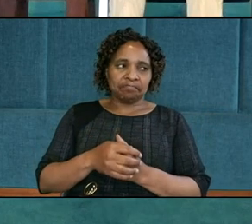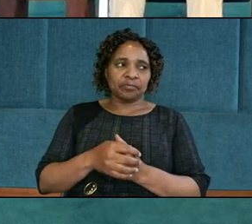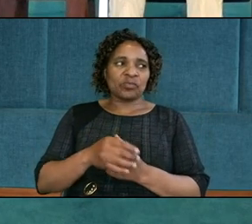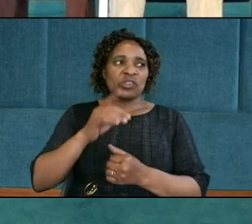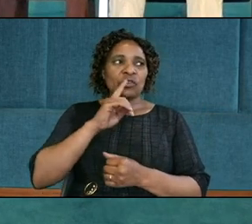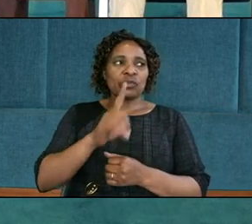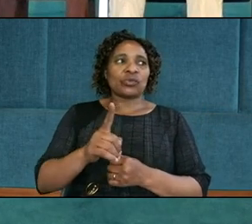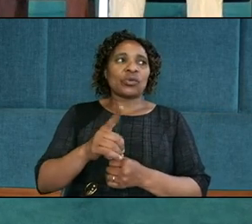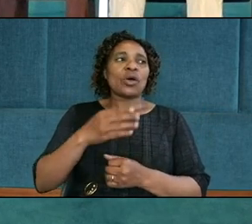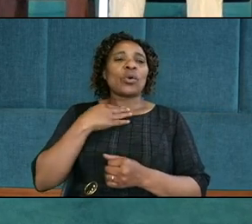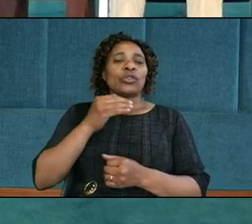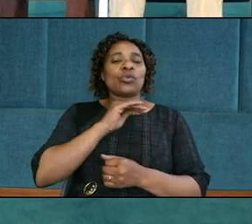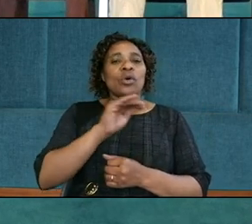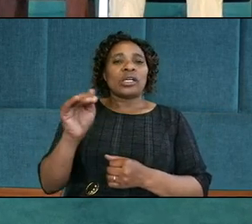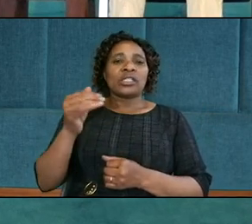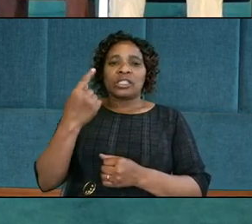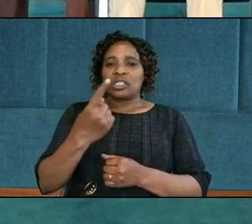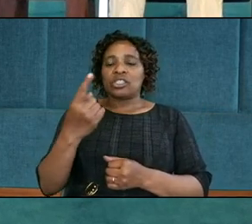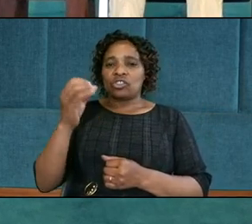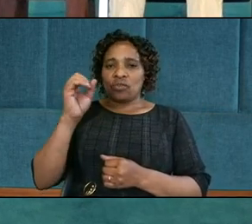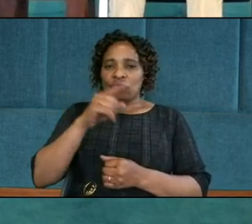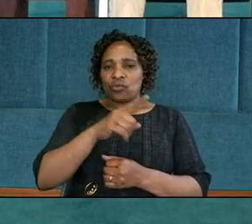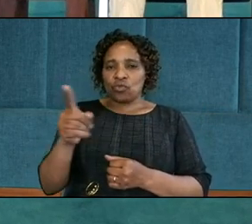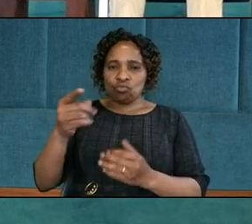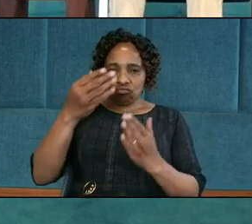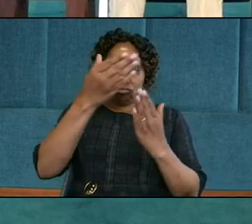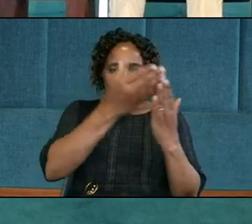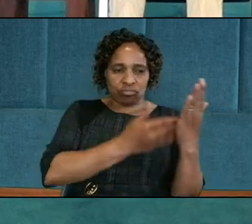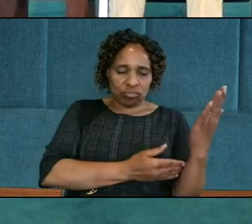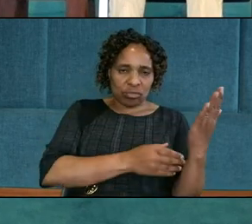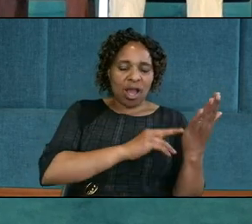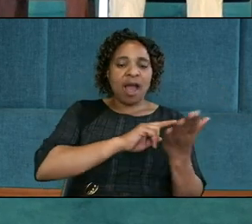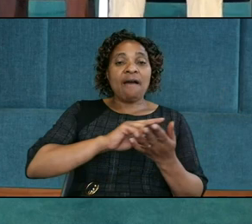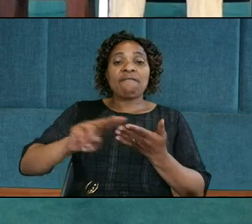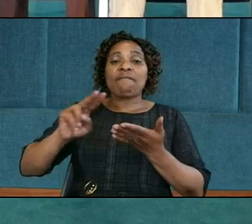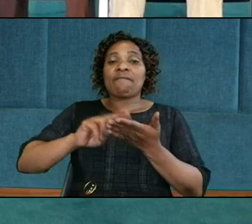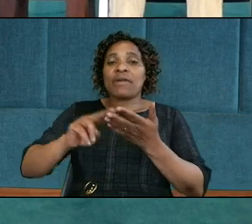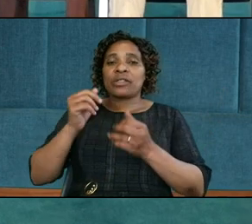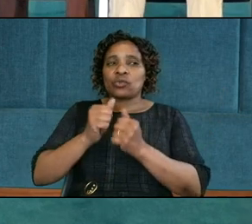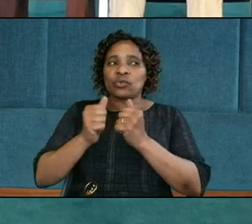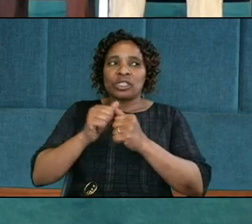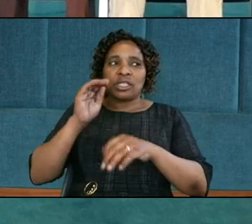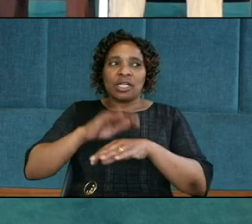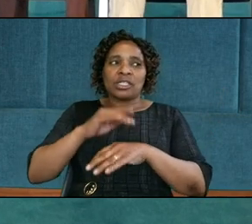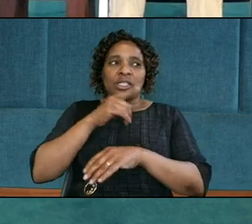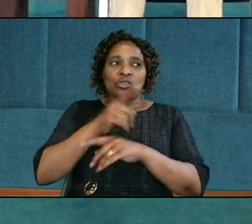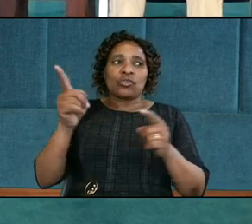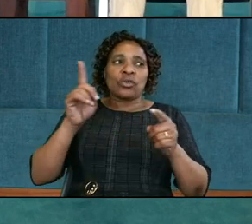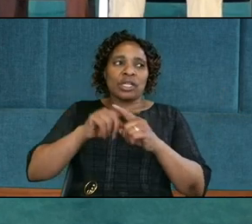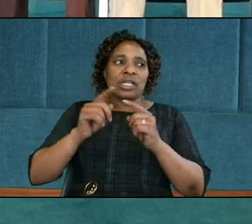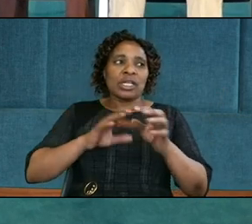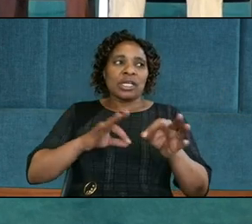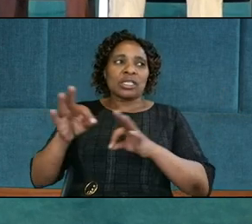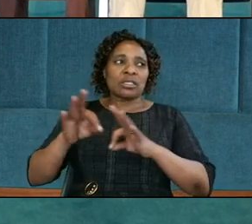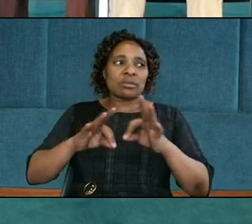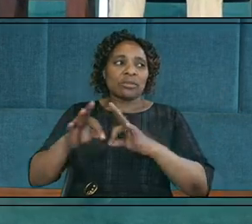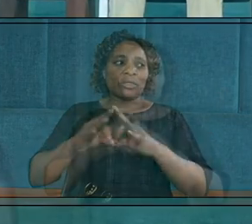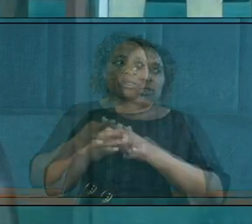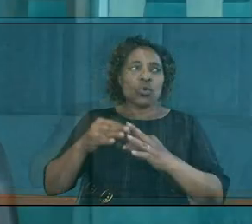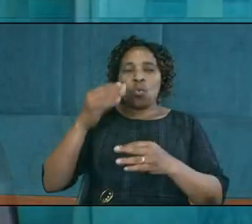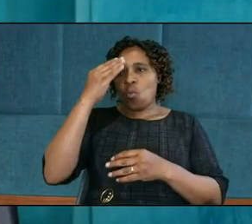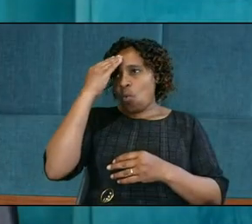So I'd like to ask each of you to pick a verse that touches you and explains